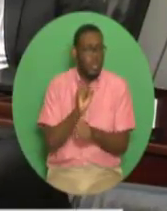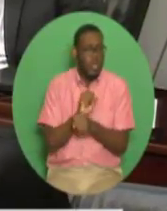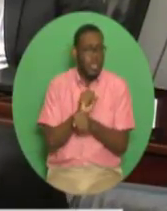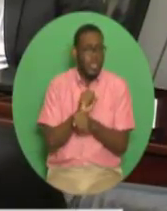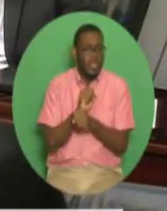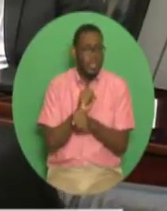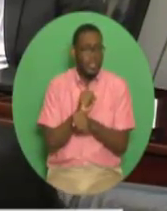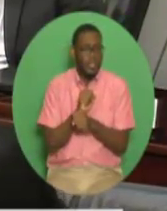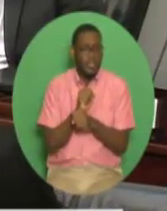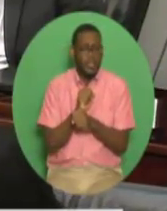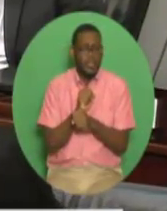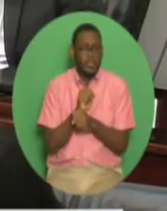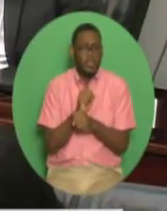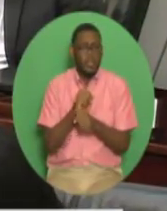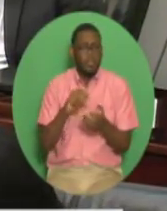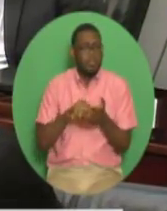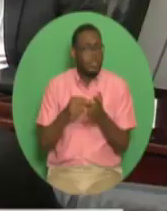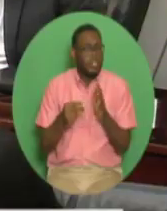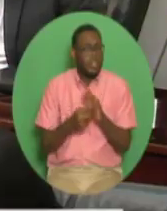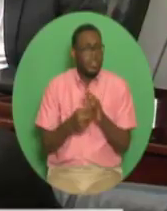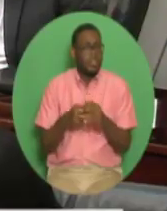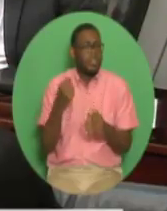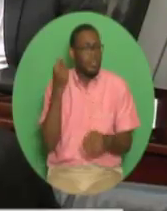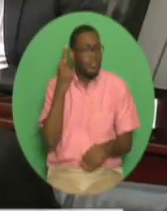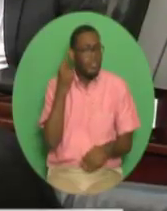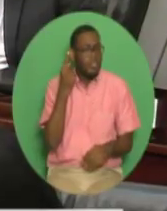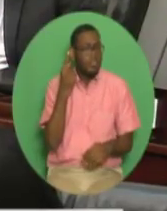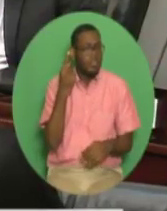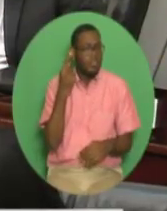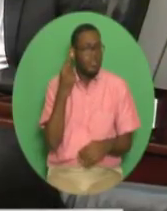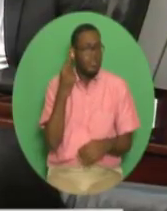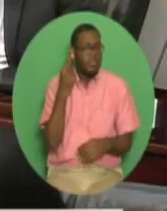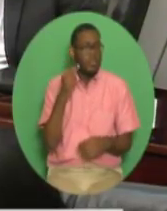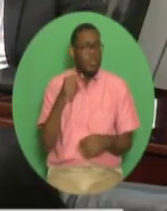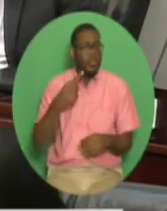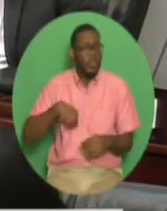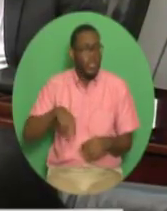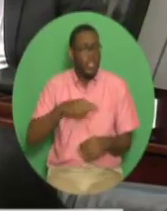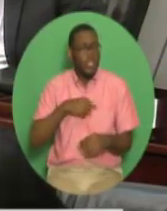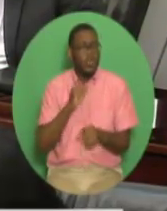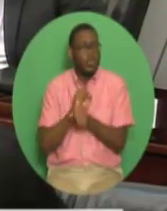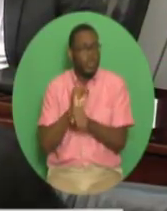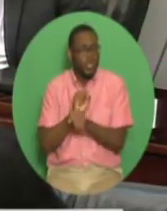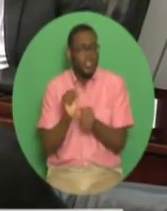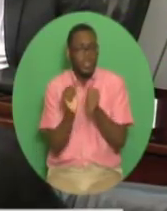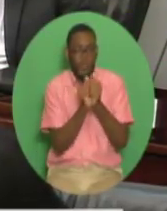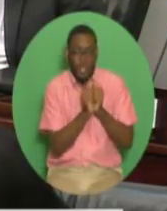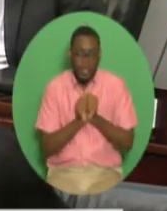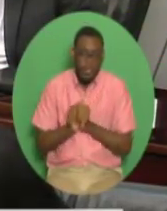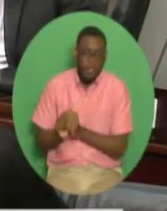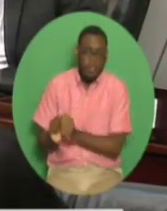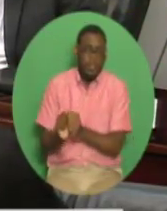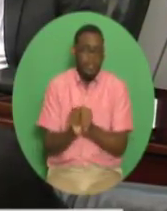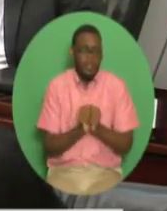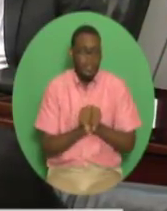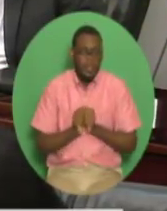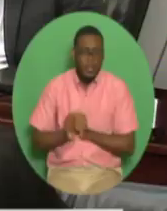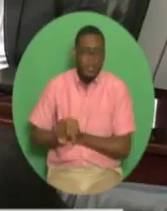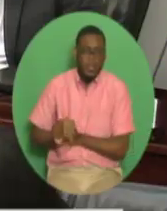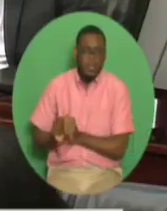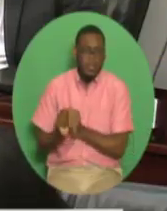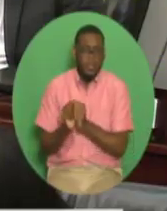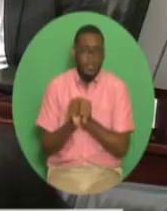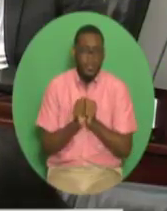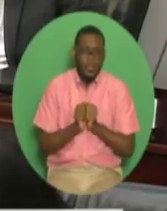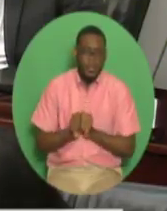So you'd understand, Madam Speaker, that we work closely with our cabinet colleagues and the ministers who